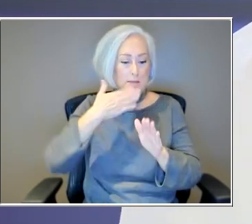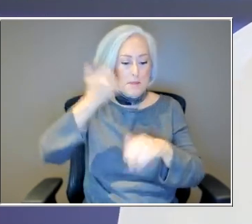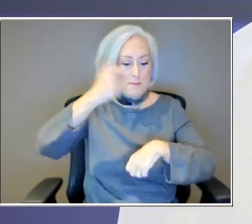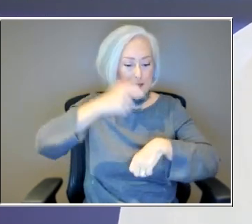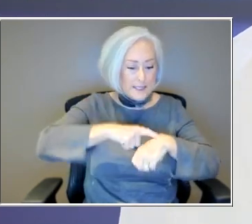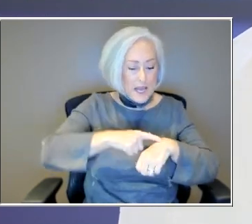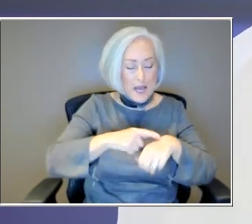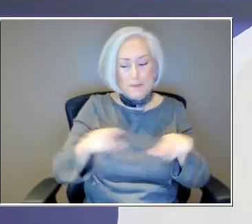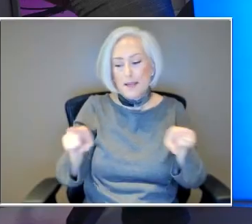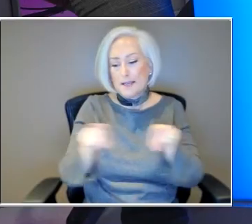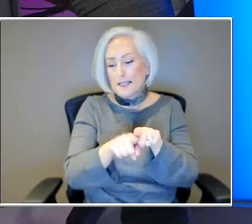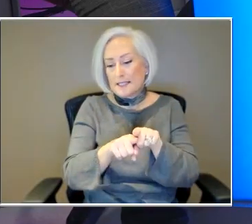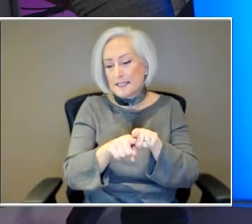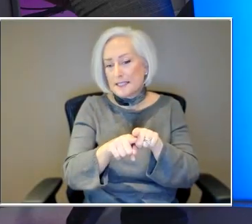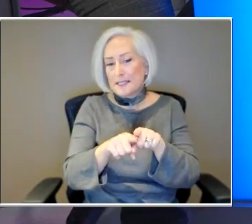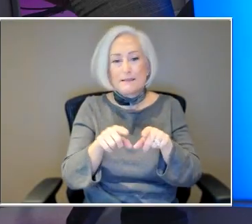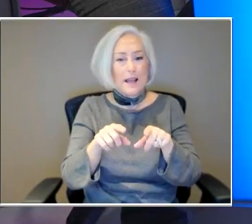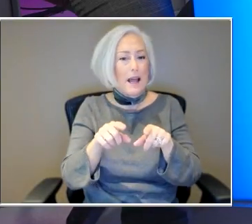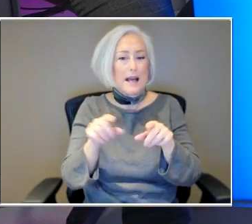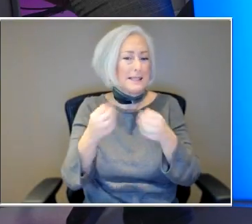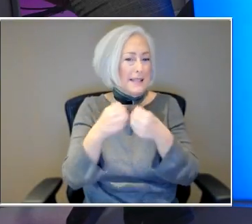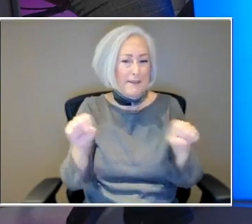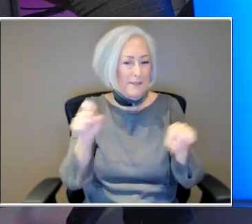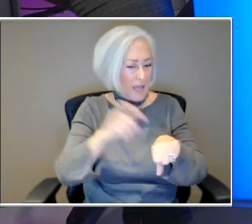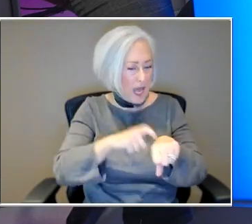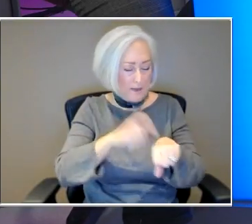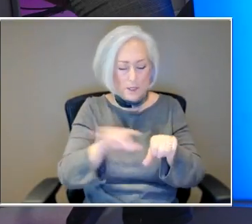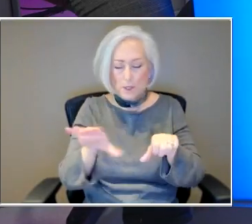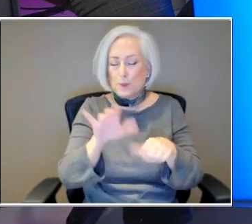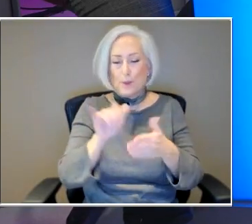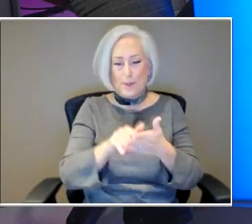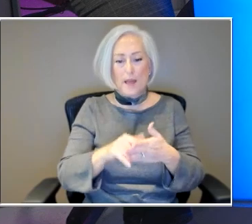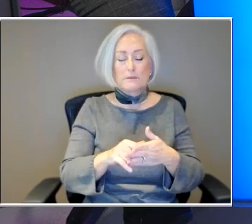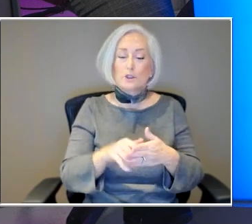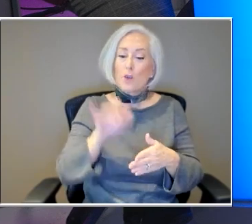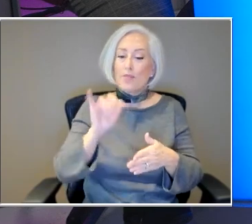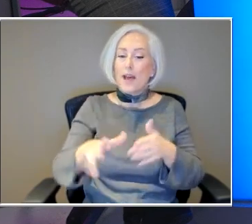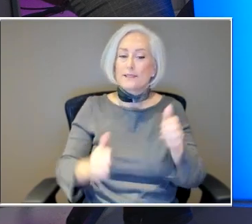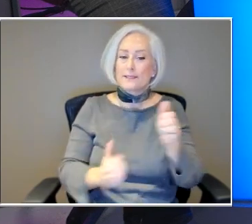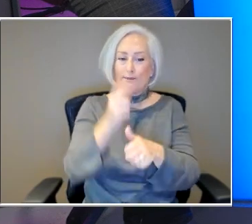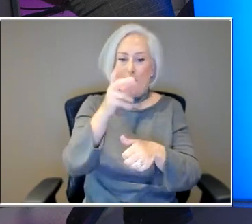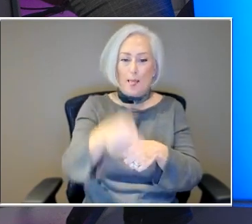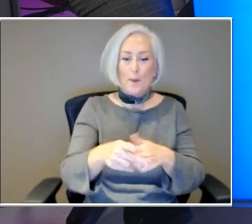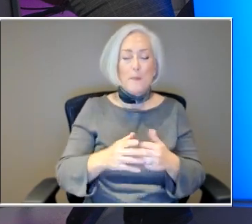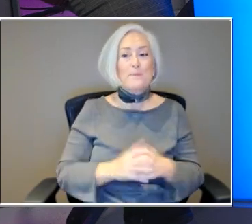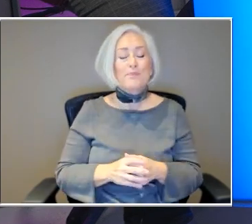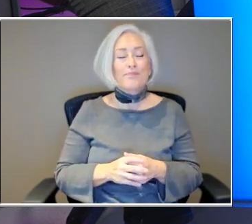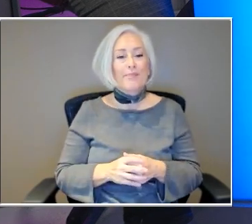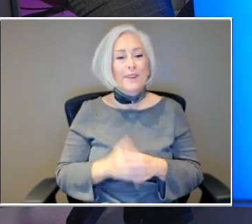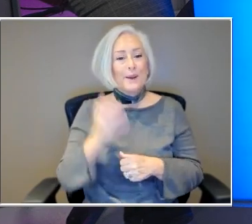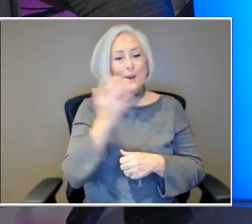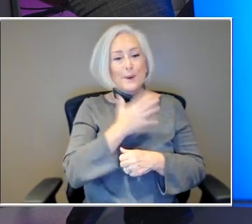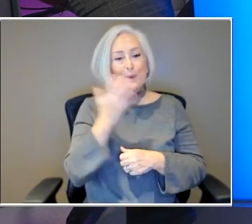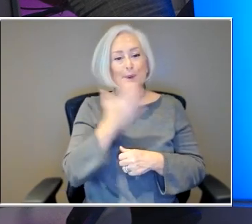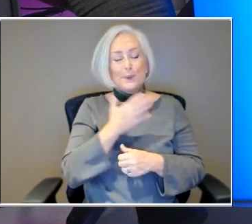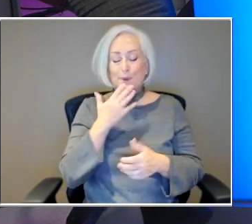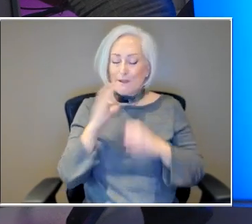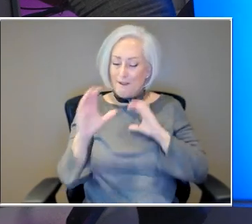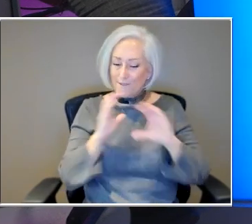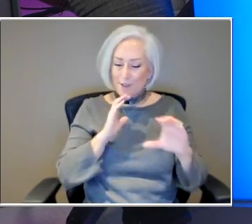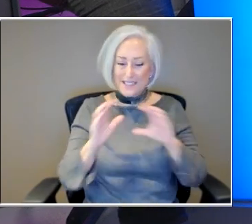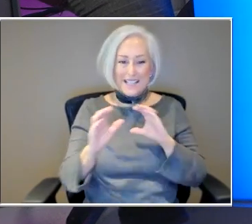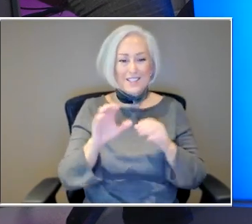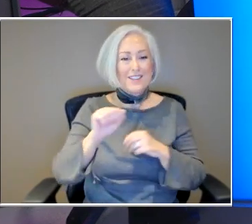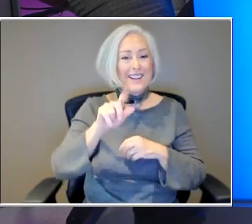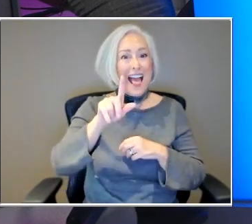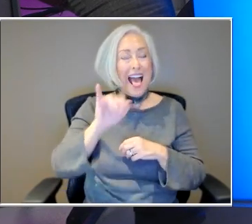about it. Right. And that's what a lot of our follow-up is all about. This is a fascinating conversation. And again, Allie, I'm so thrilled